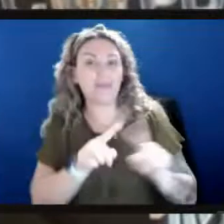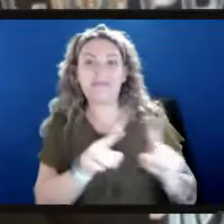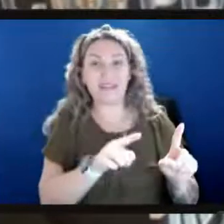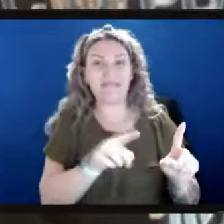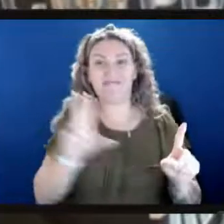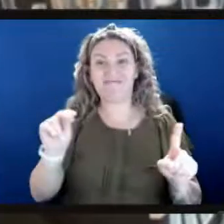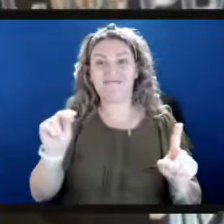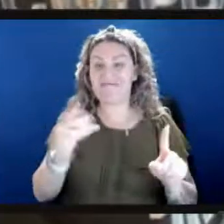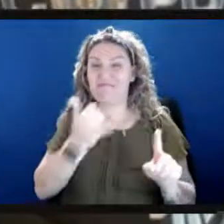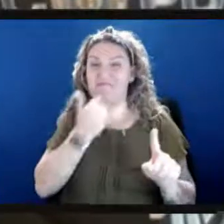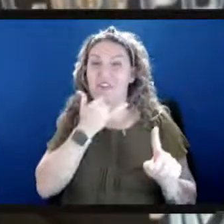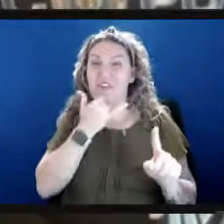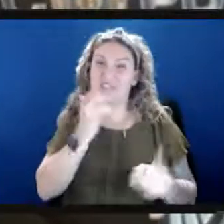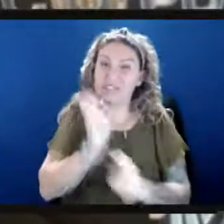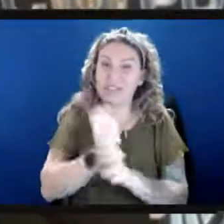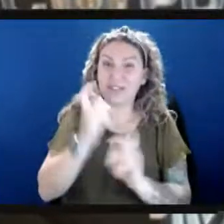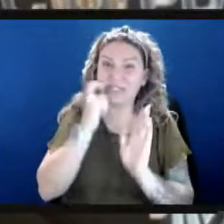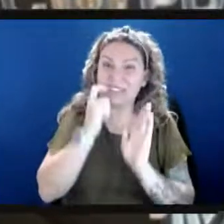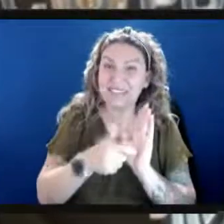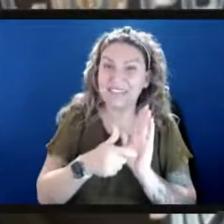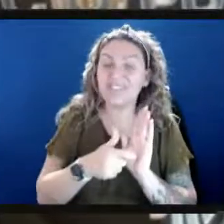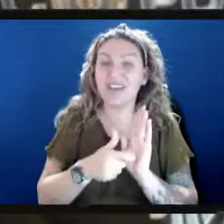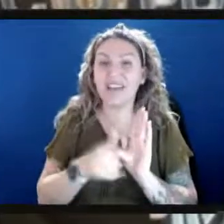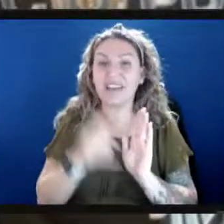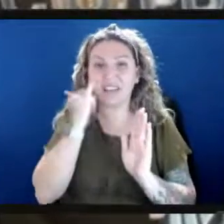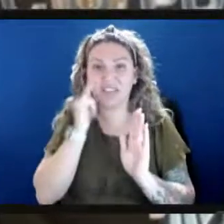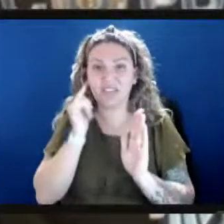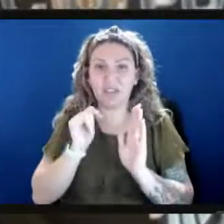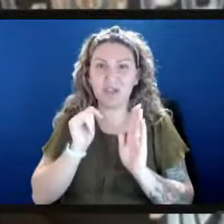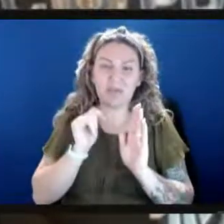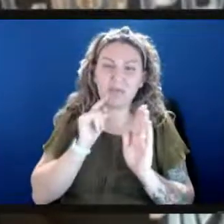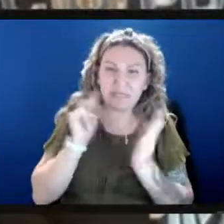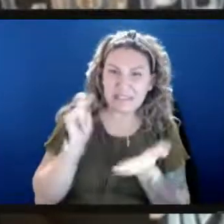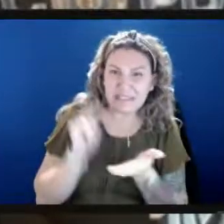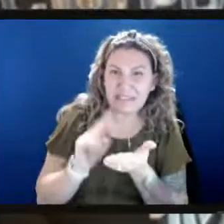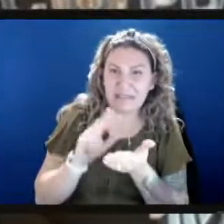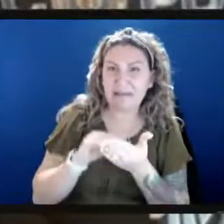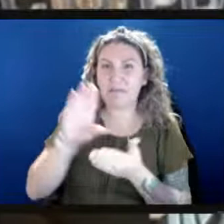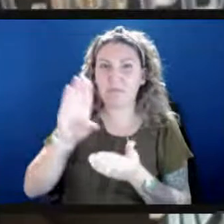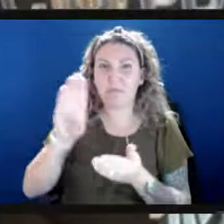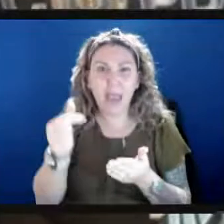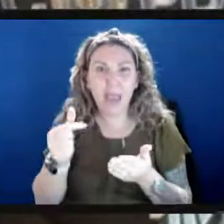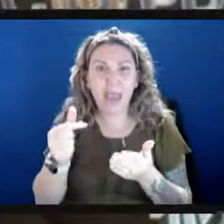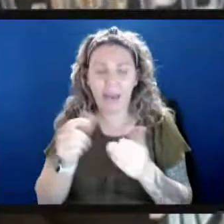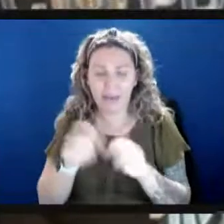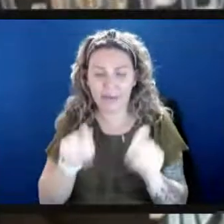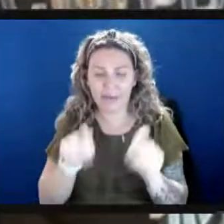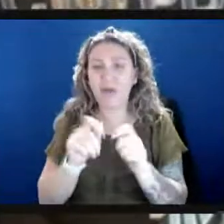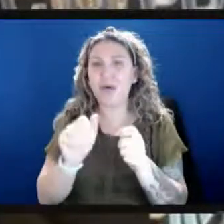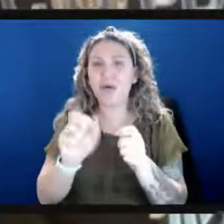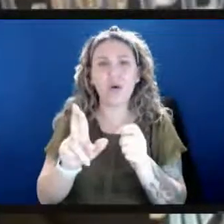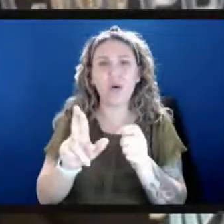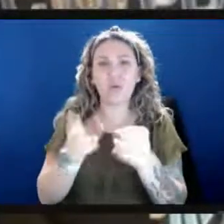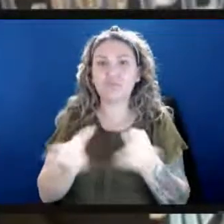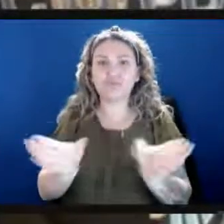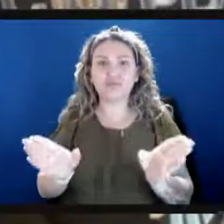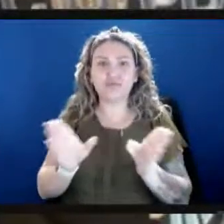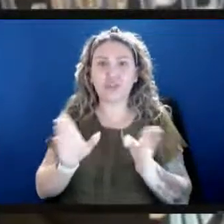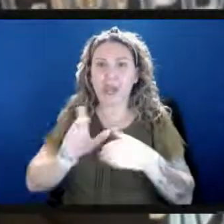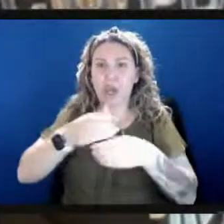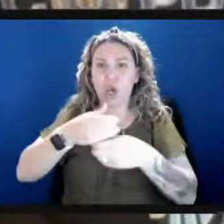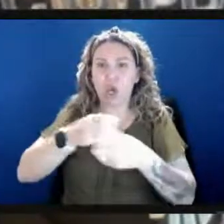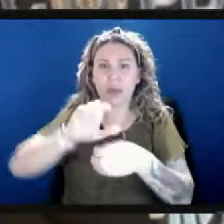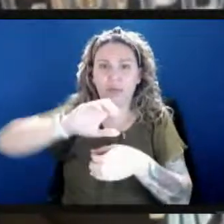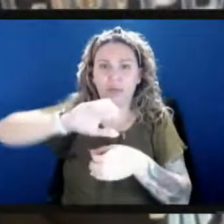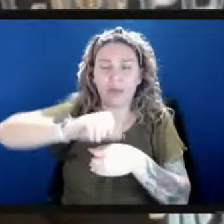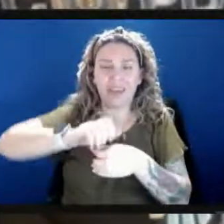hard it is to identify if you're looking at these in a baggie or in just a generic pill container or something that is